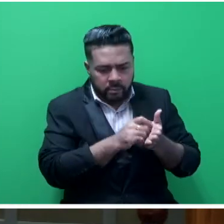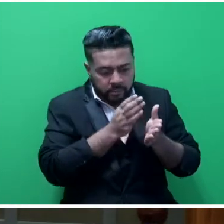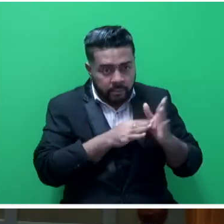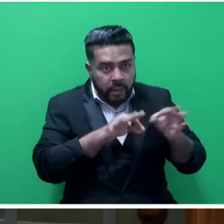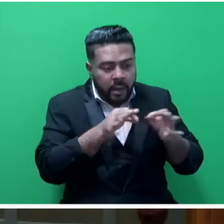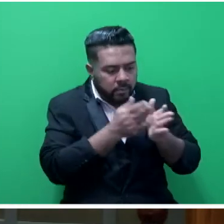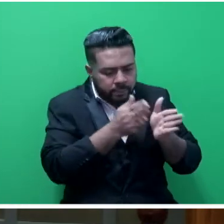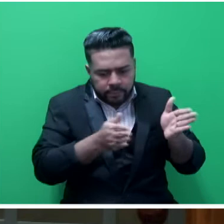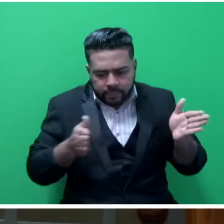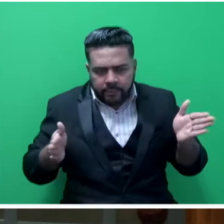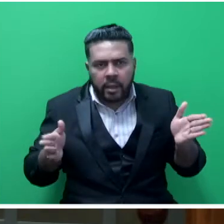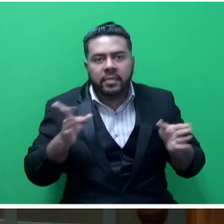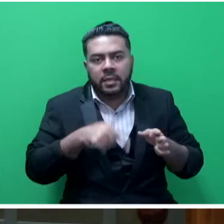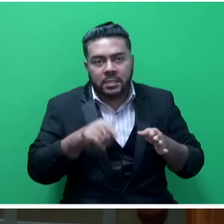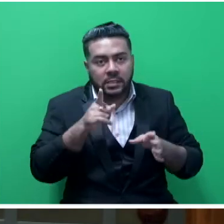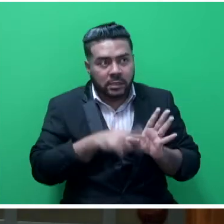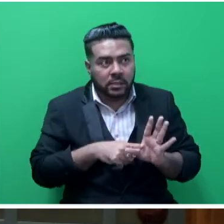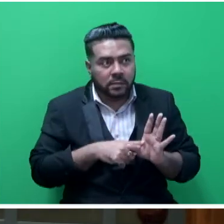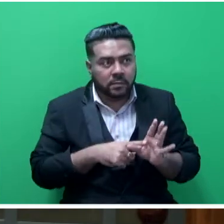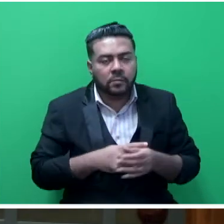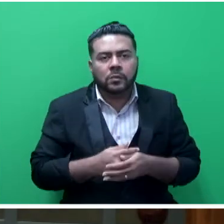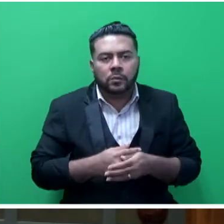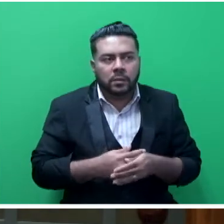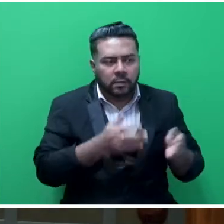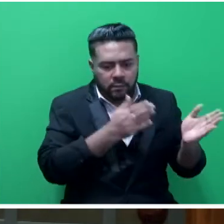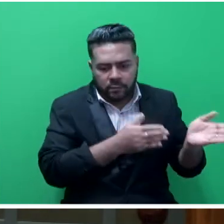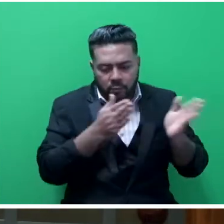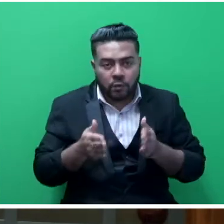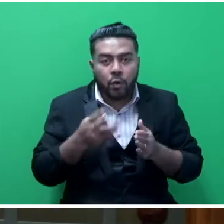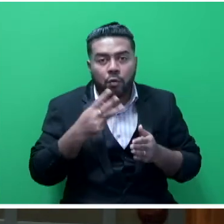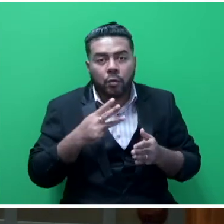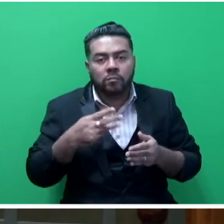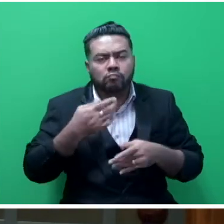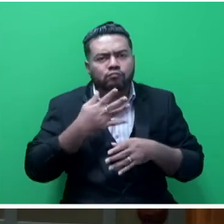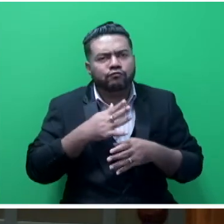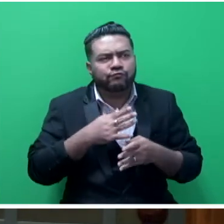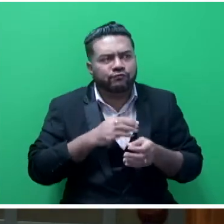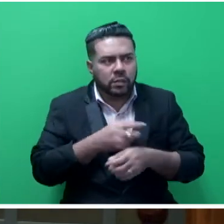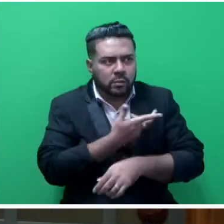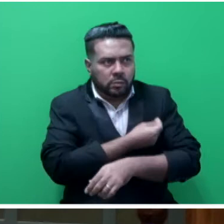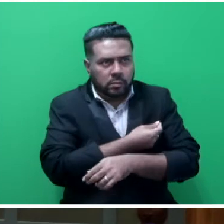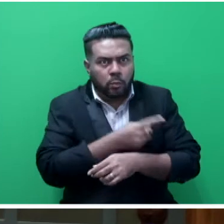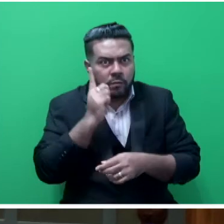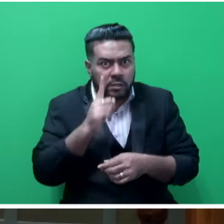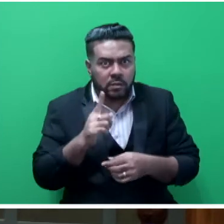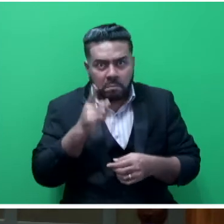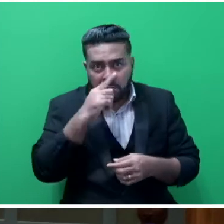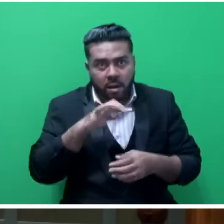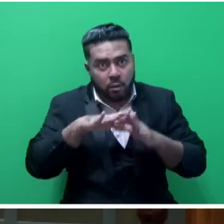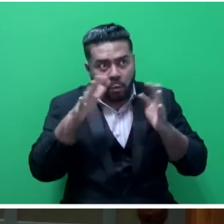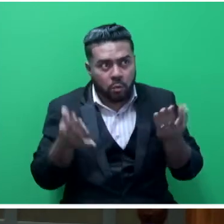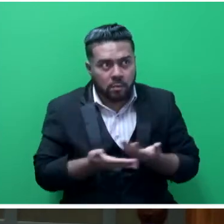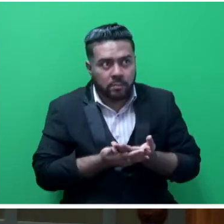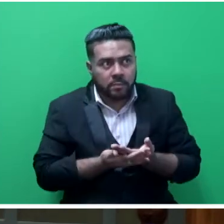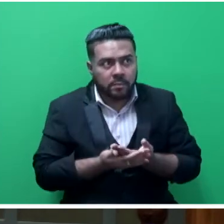year, in essence, will be about getting vaccines. We've also seen with what's happening with vaccine hoarding that's happening. These